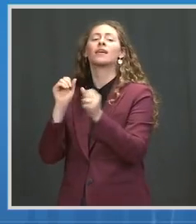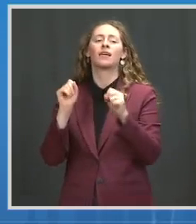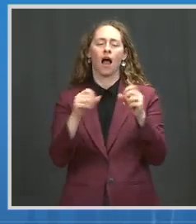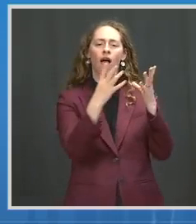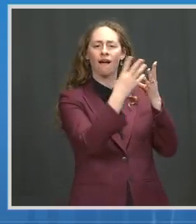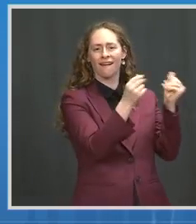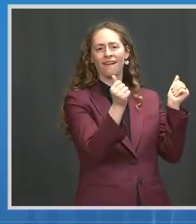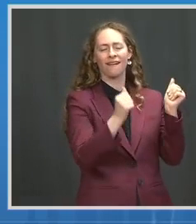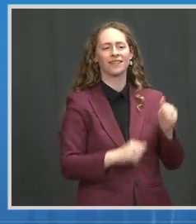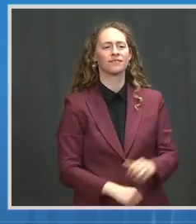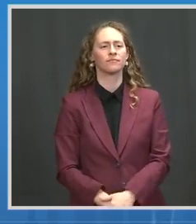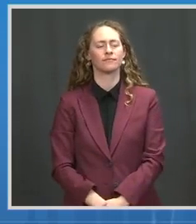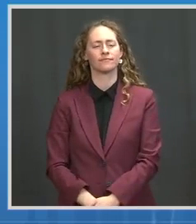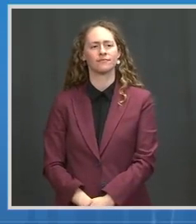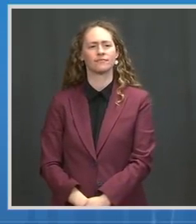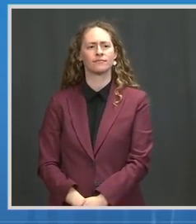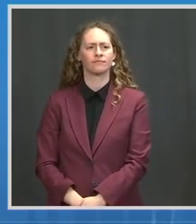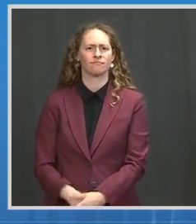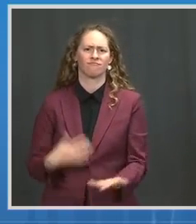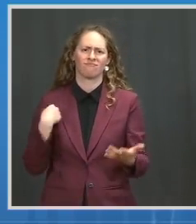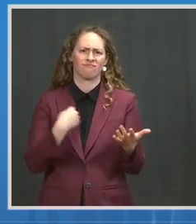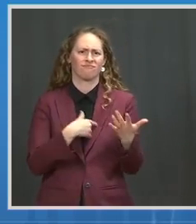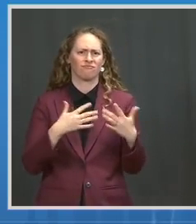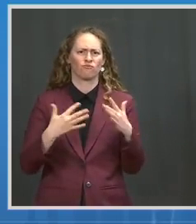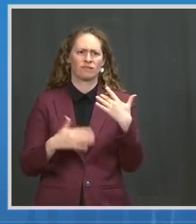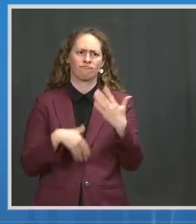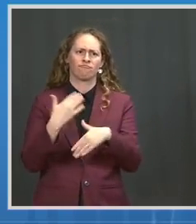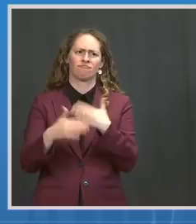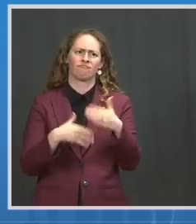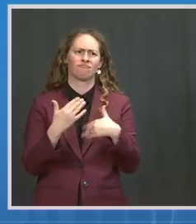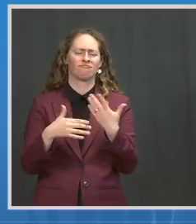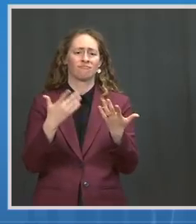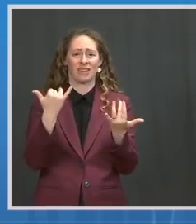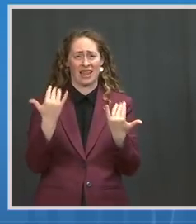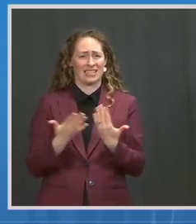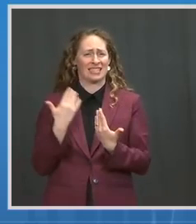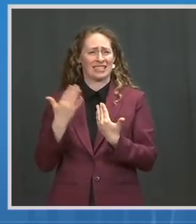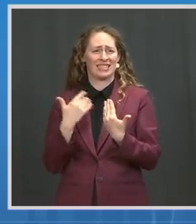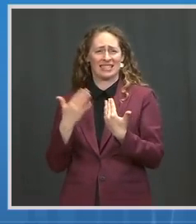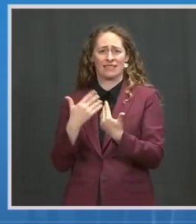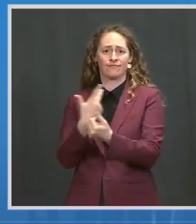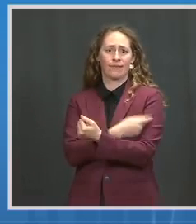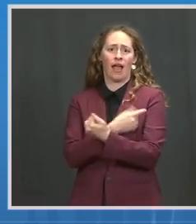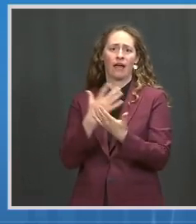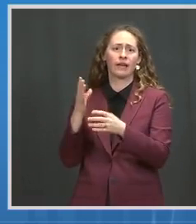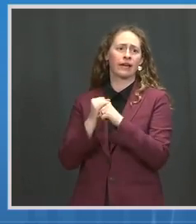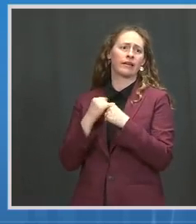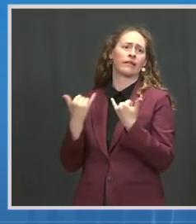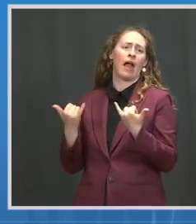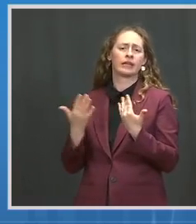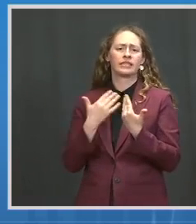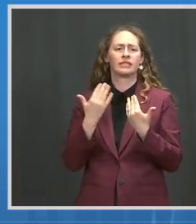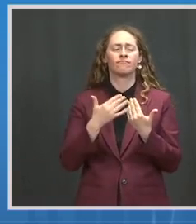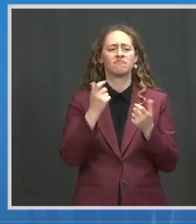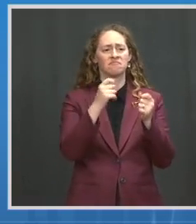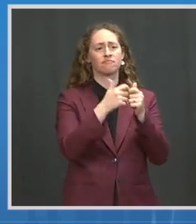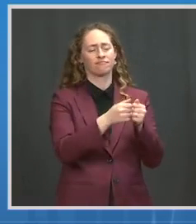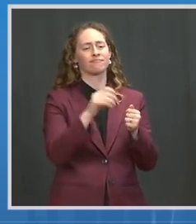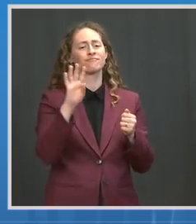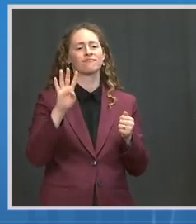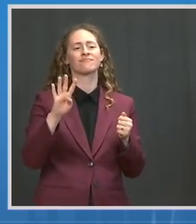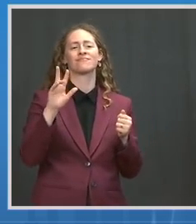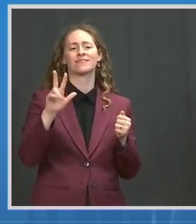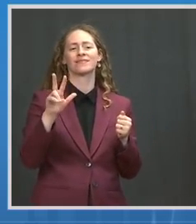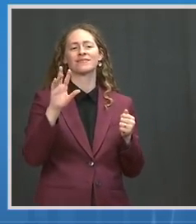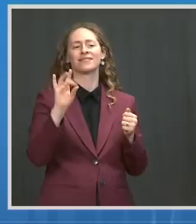progress. Getting vaccinated now is easier than ever. You can text your zip code, as you've heard, to 438829. You